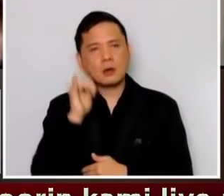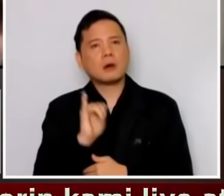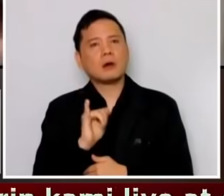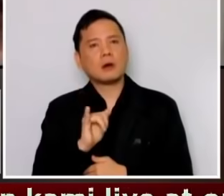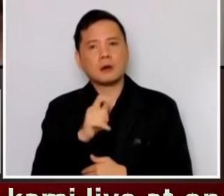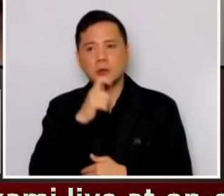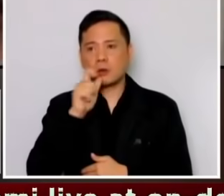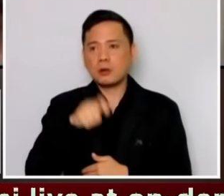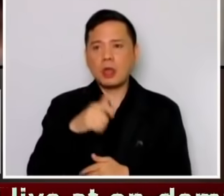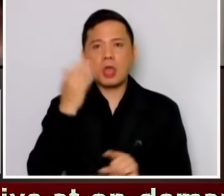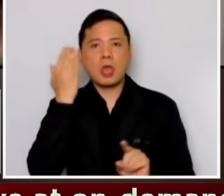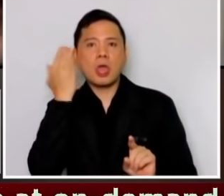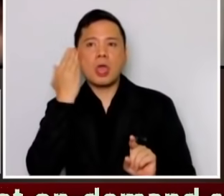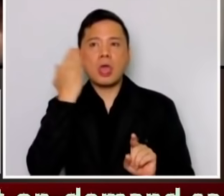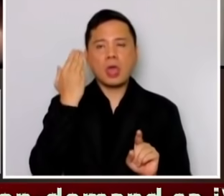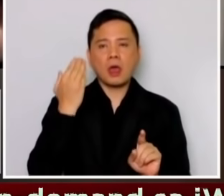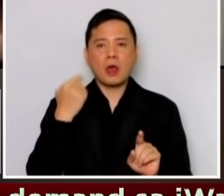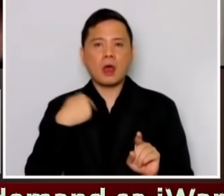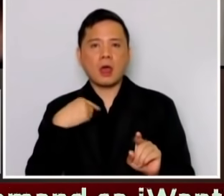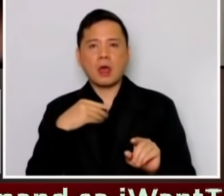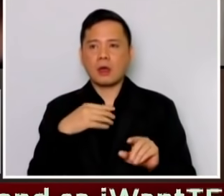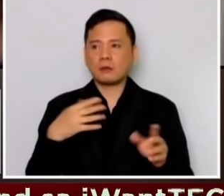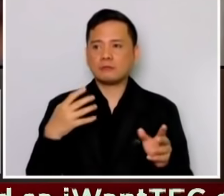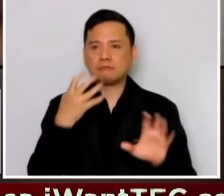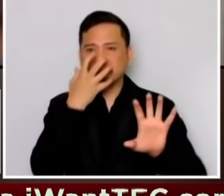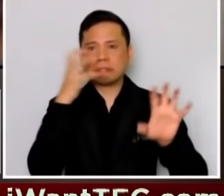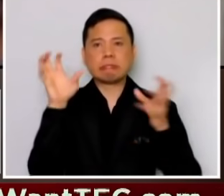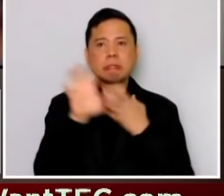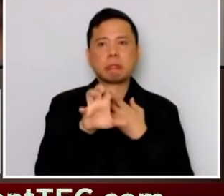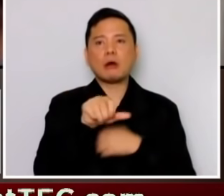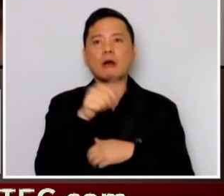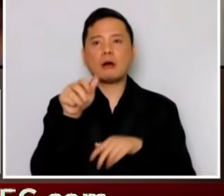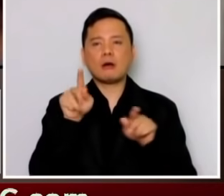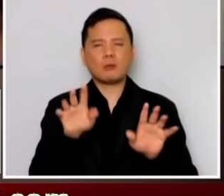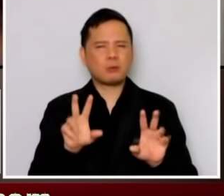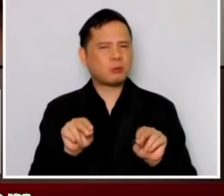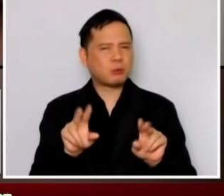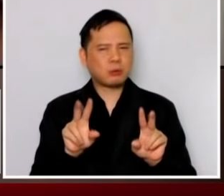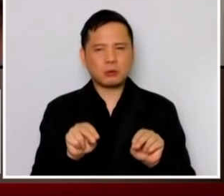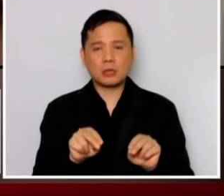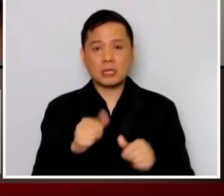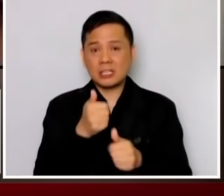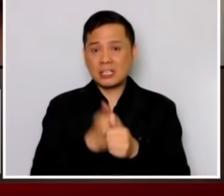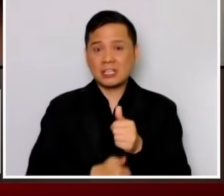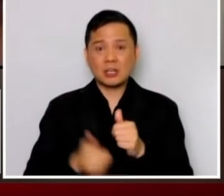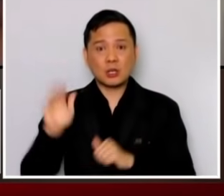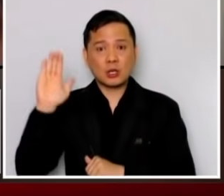someone else in order to win. I saw that every Miss Universe was different. There was